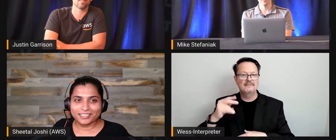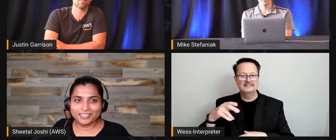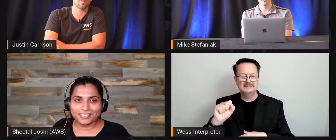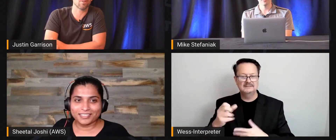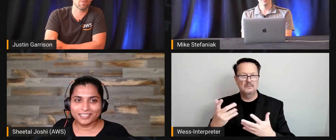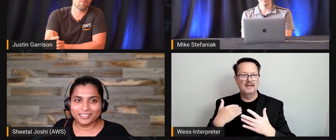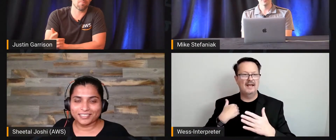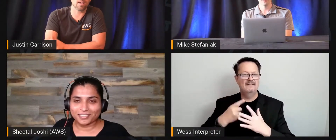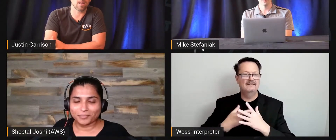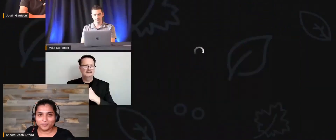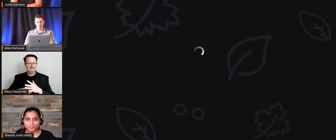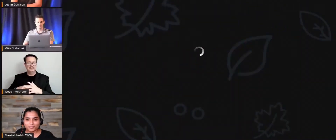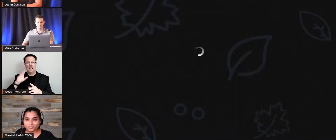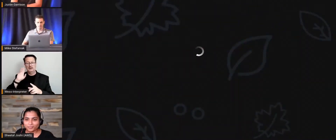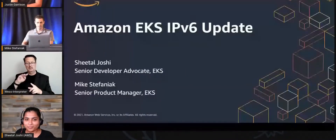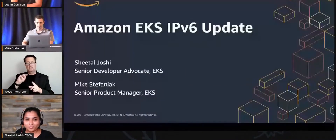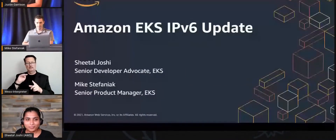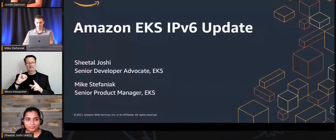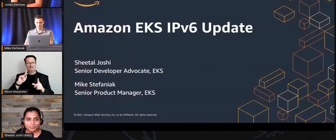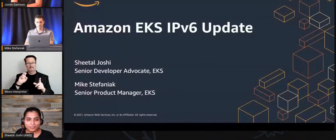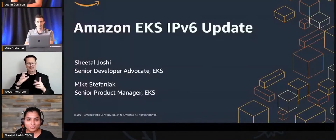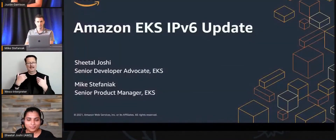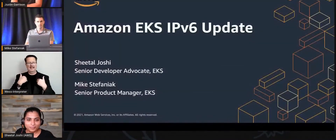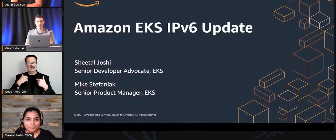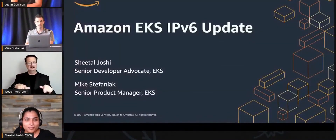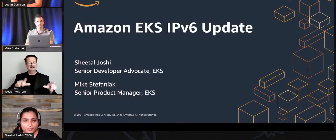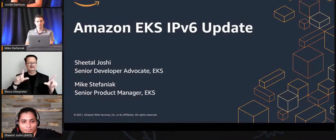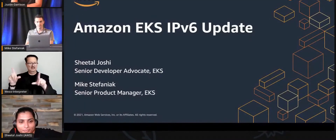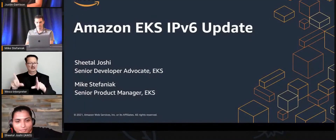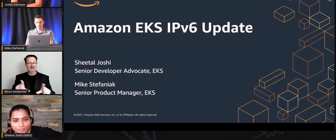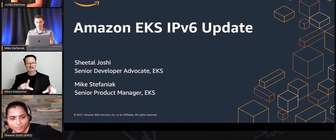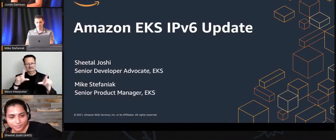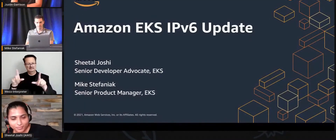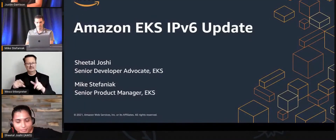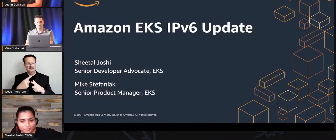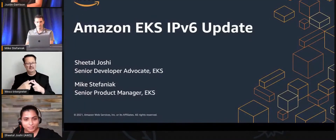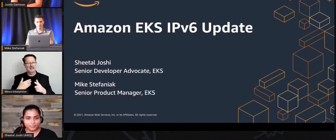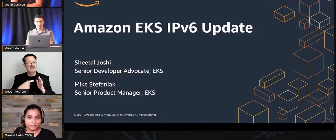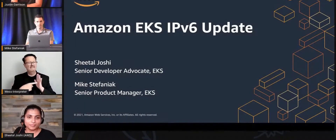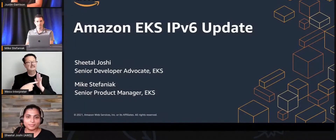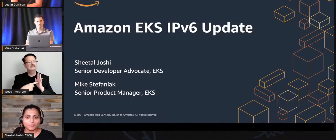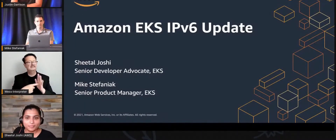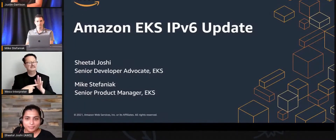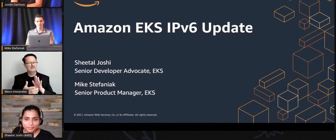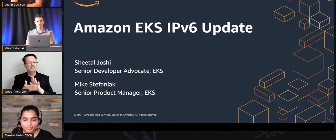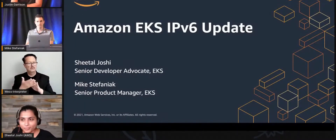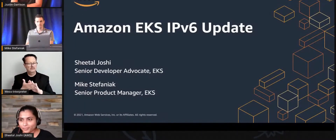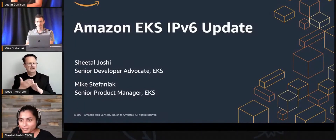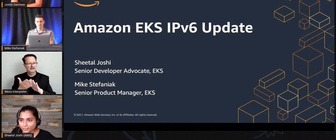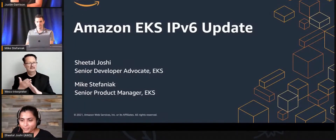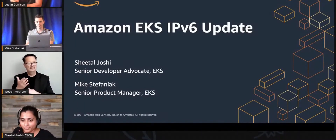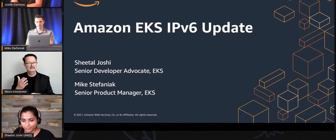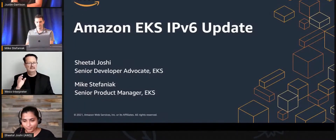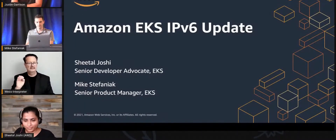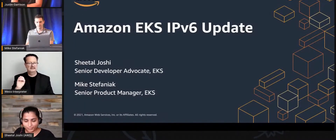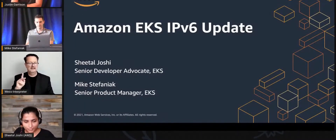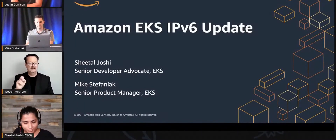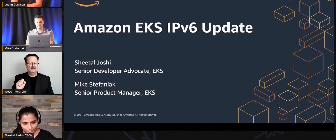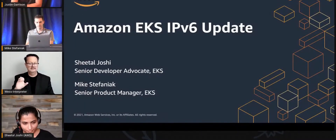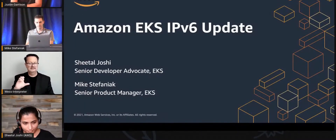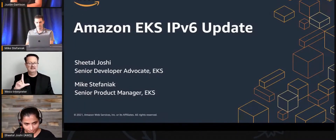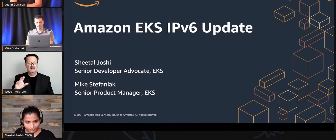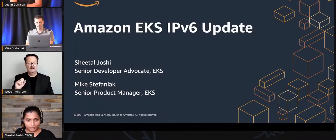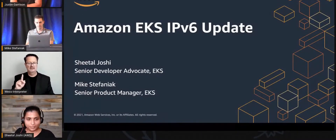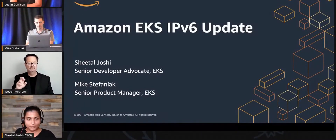Yeah, sounds great. So I know Mike has a couple slides to kick us off, and then we have a demo of IPv6 running in EKS clusters with pods. So Mike, go